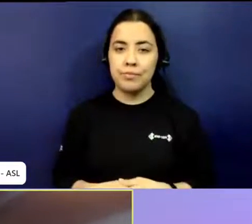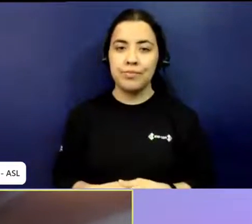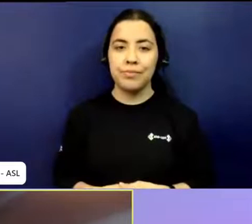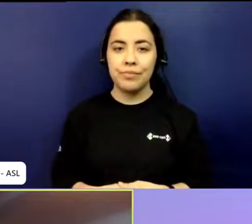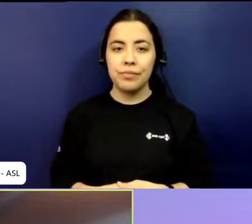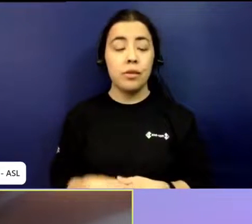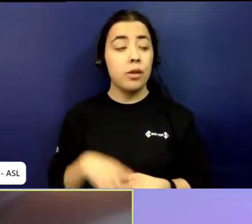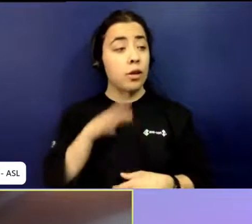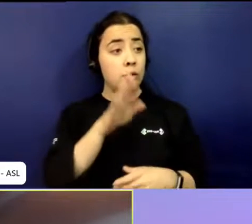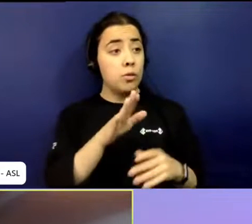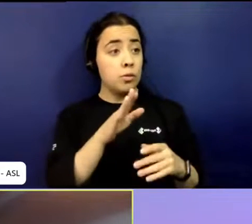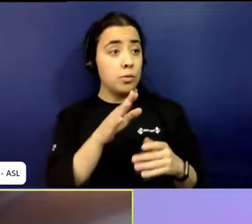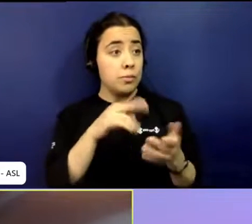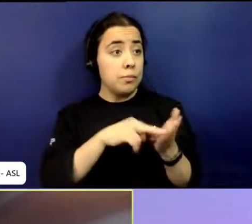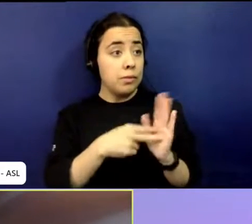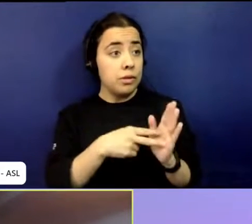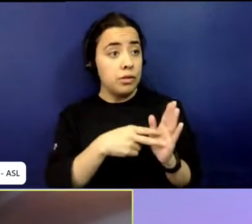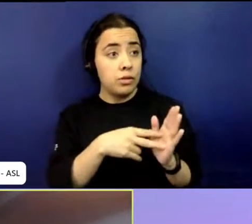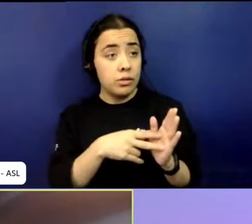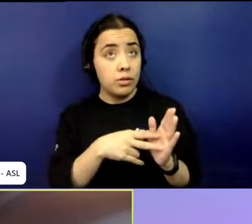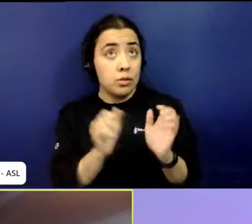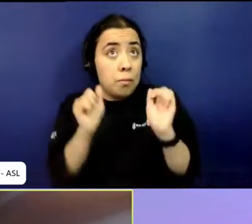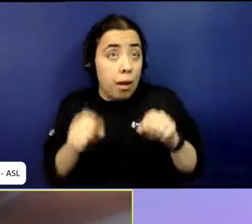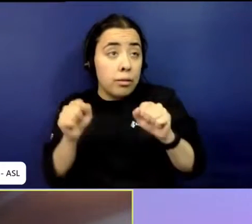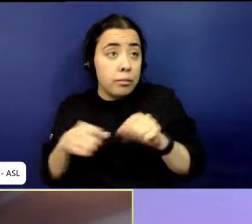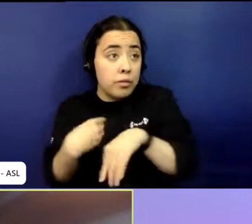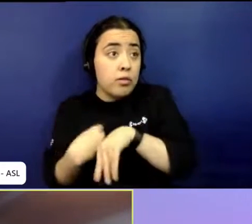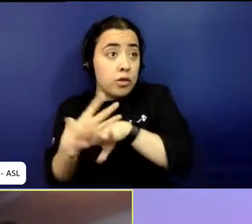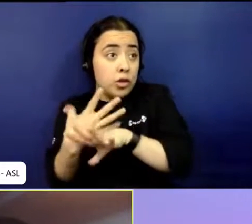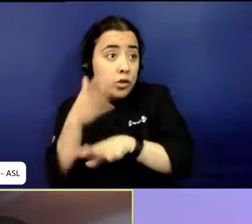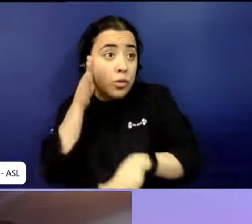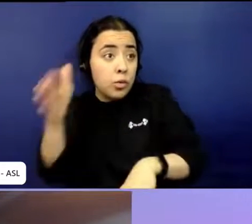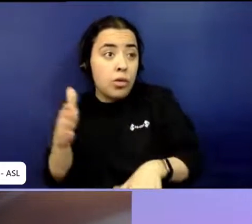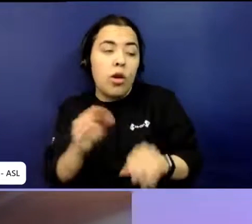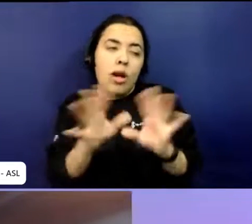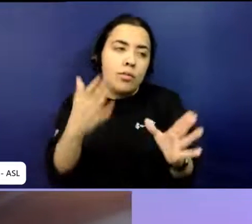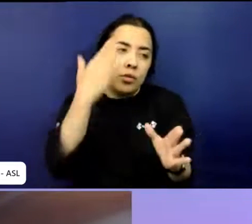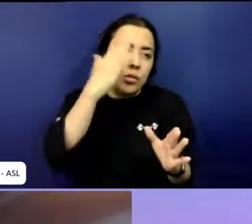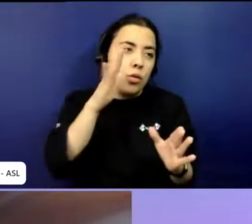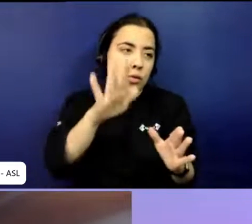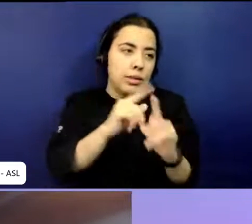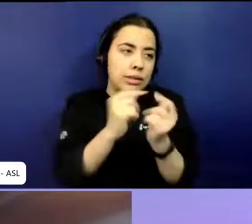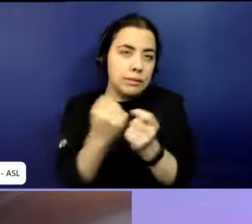are virtual, but obviously you're only doing it in person, my understanding.